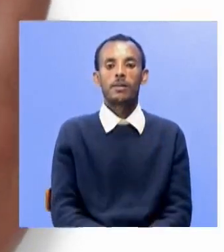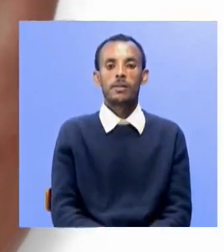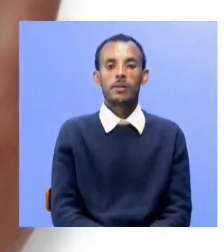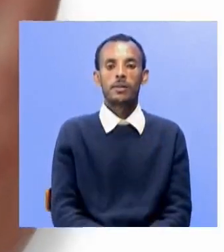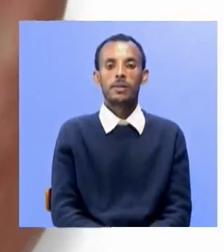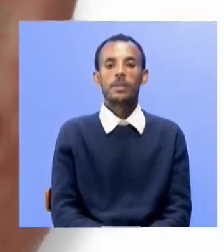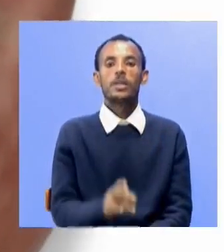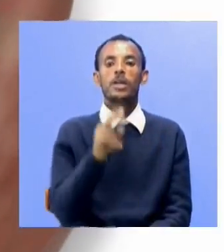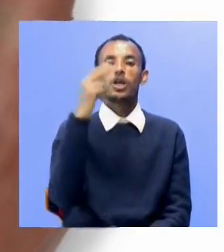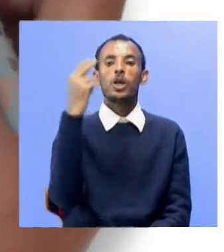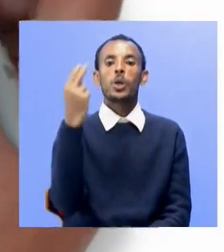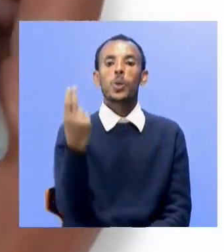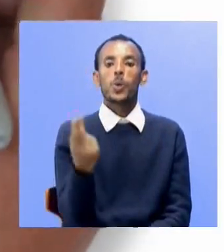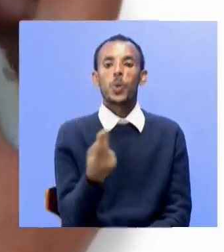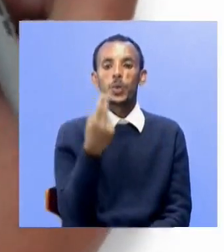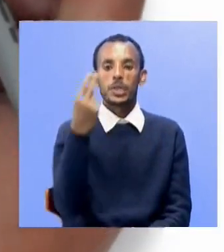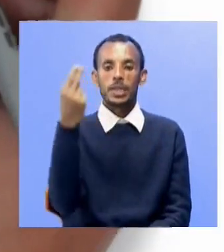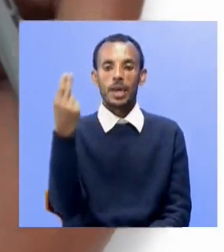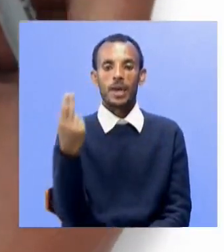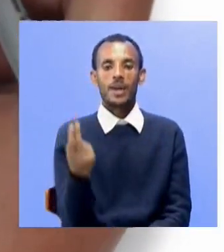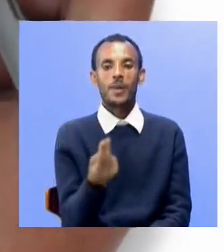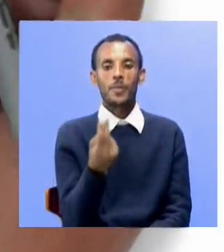data using